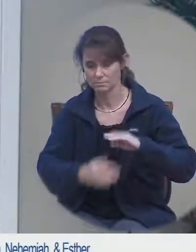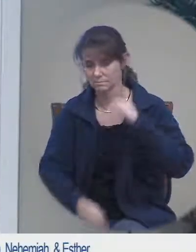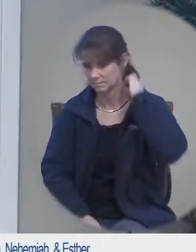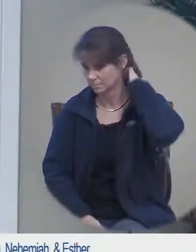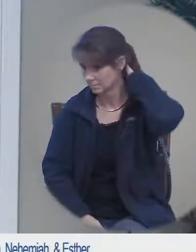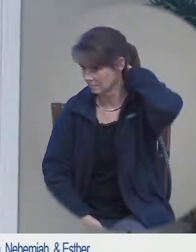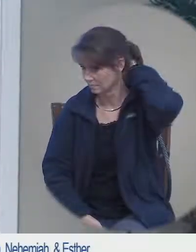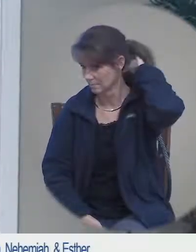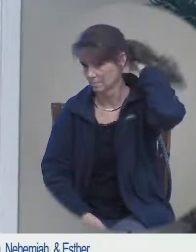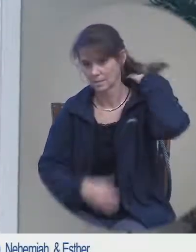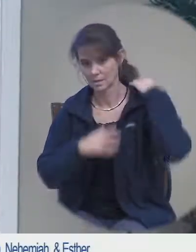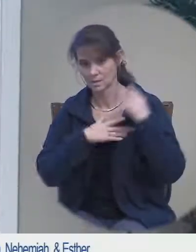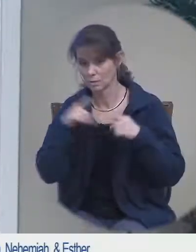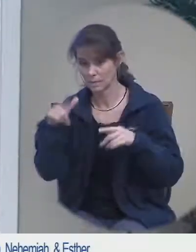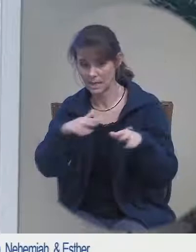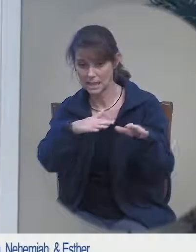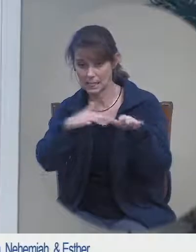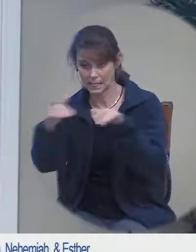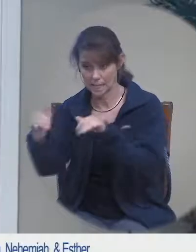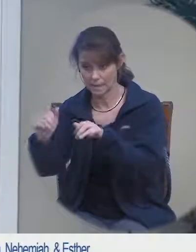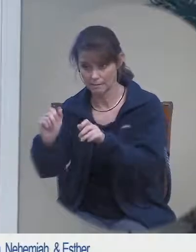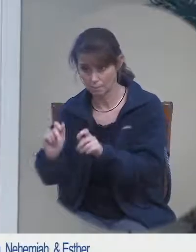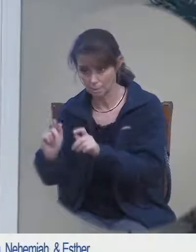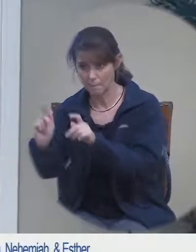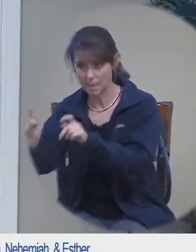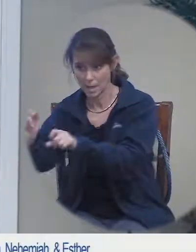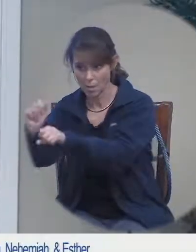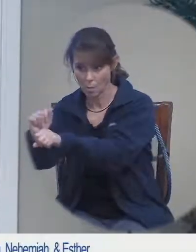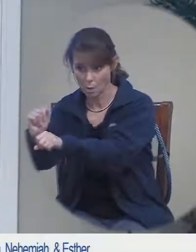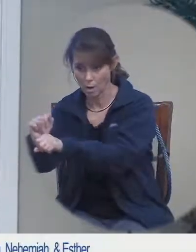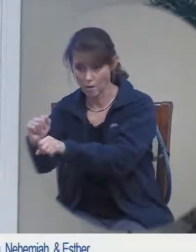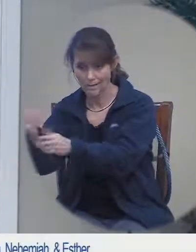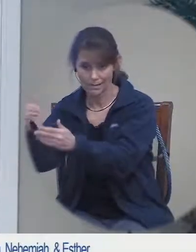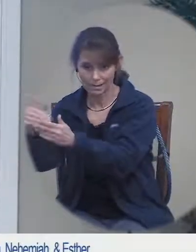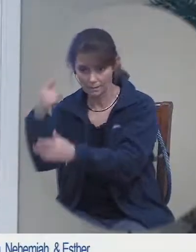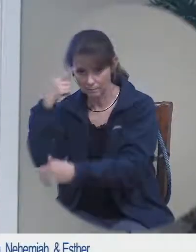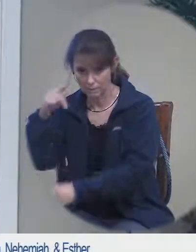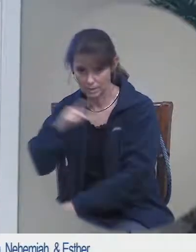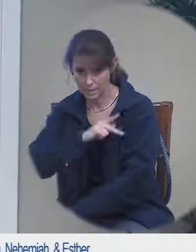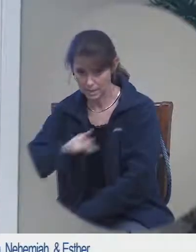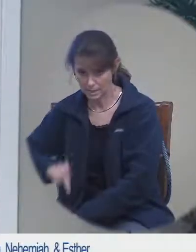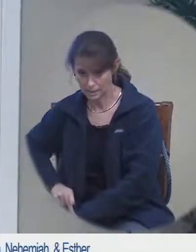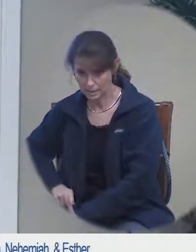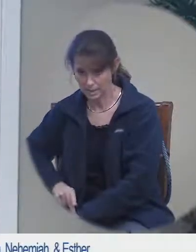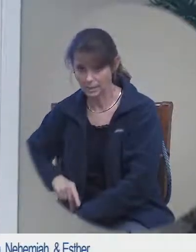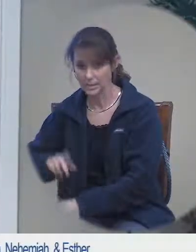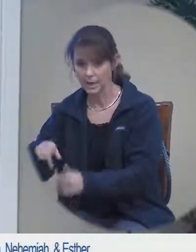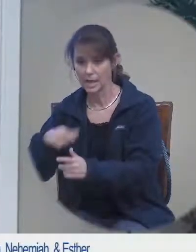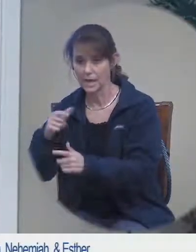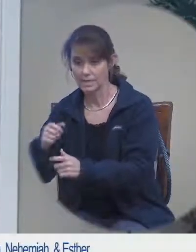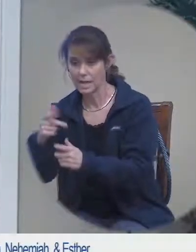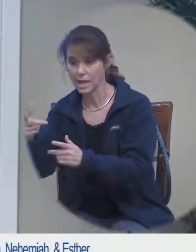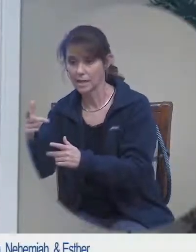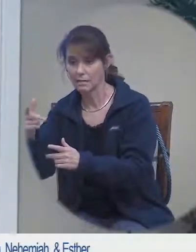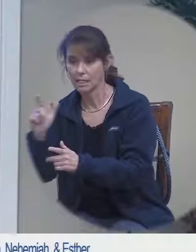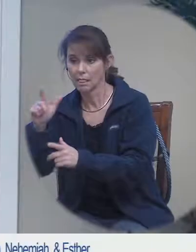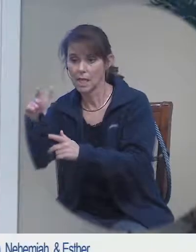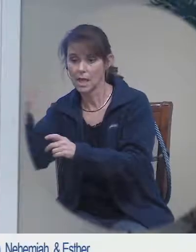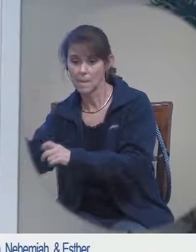discovered upon his return and how he dealt with the situation. So the very first thing that he has to deal